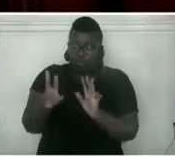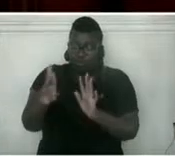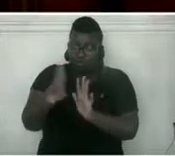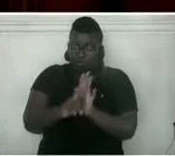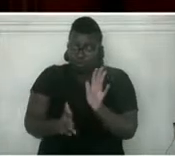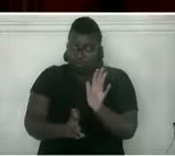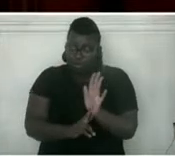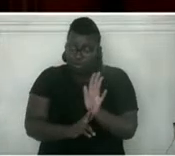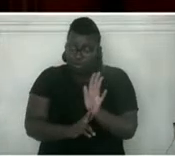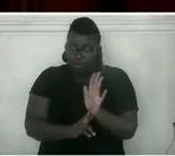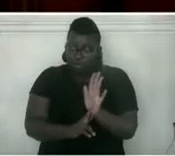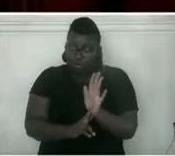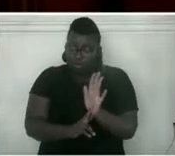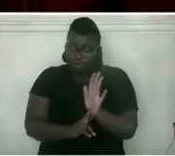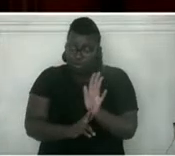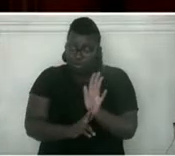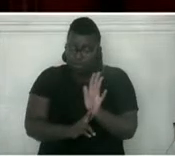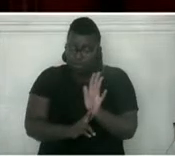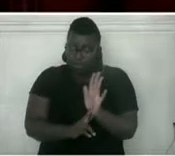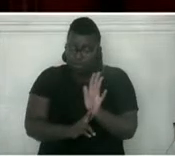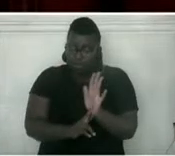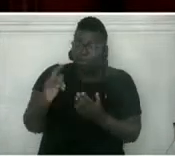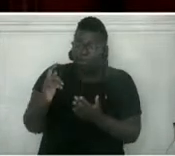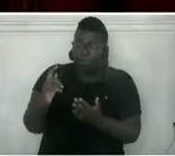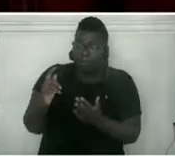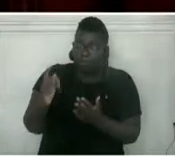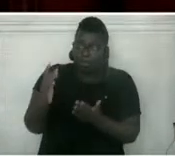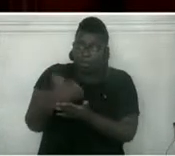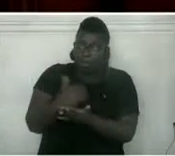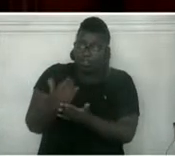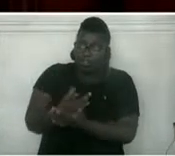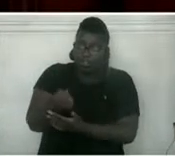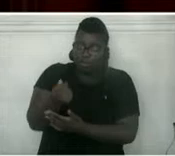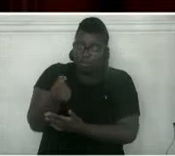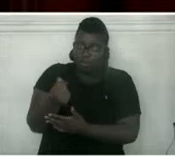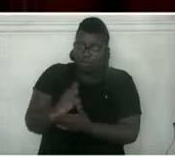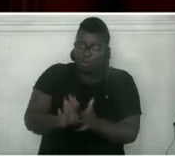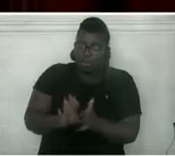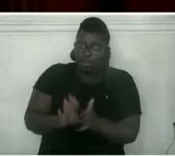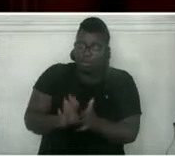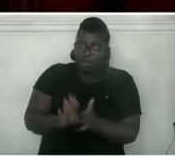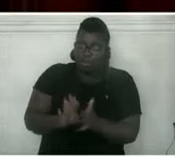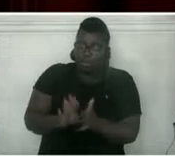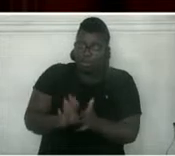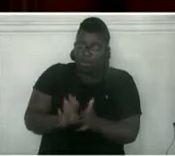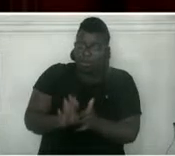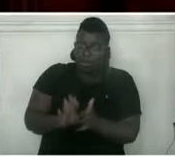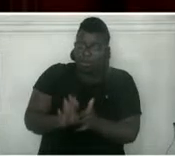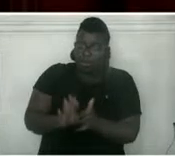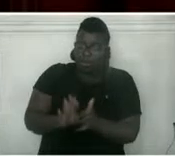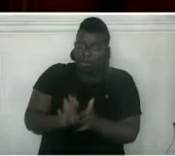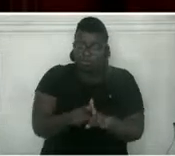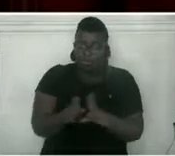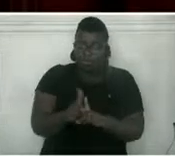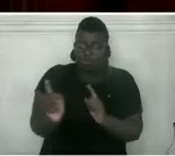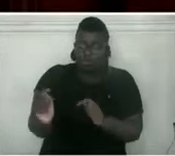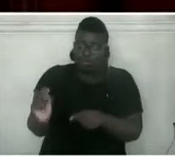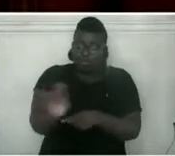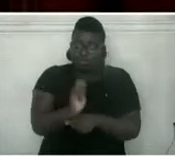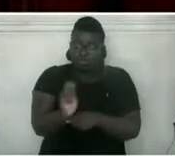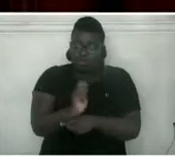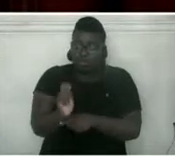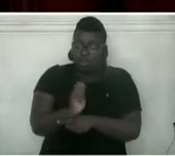enforcement, illegal collection of money, improve driver skills and training, professionalize